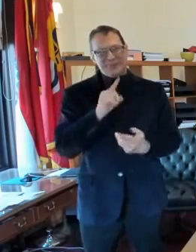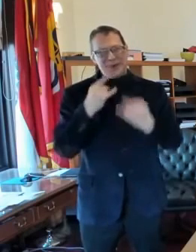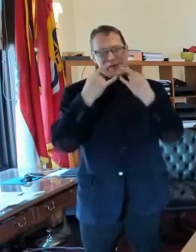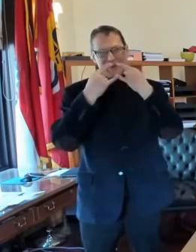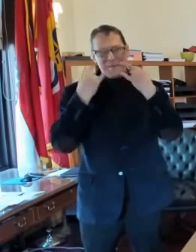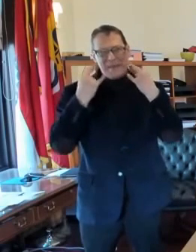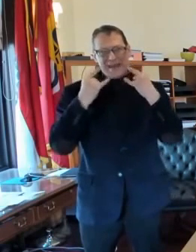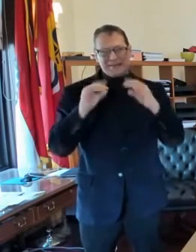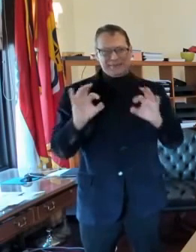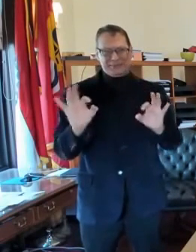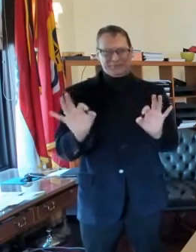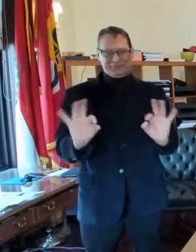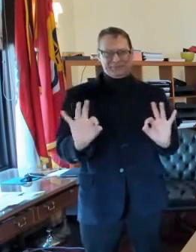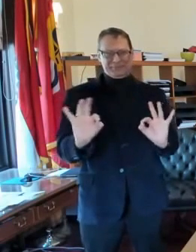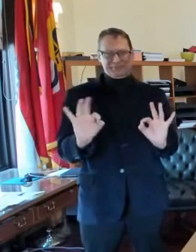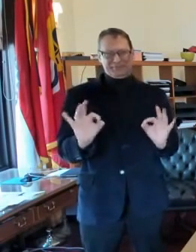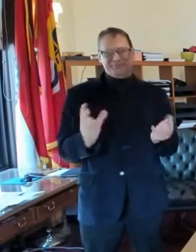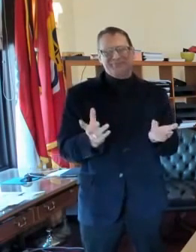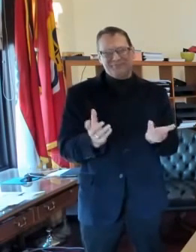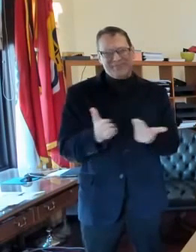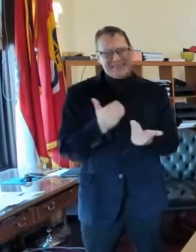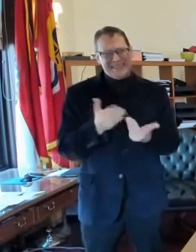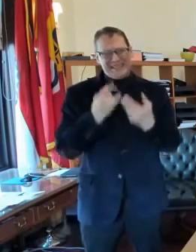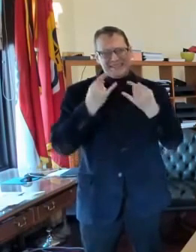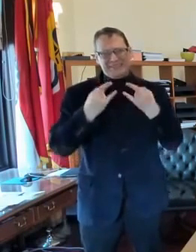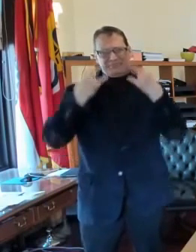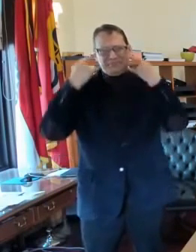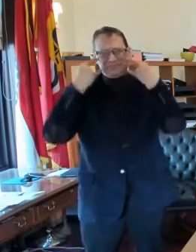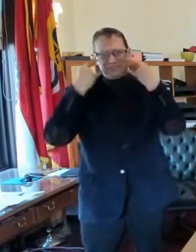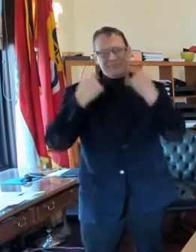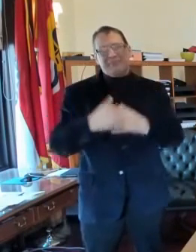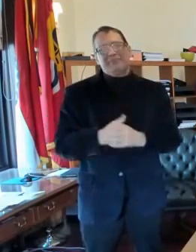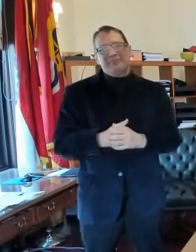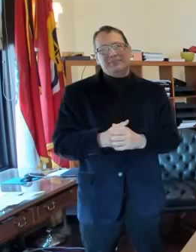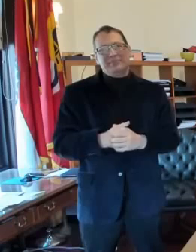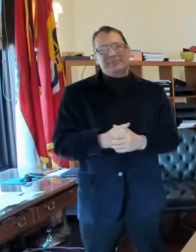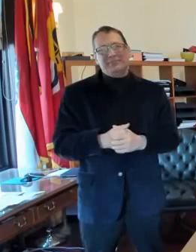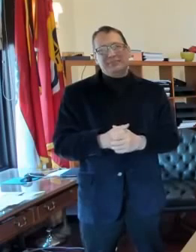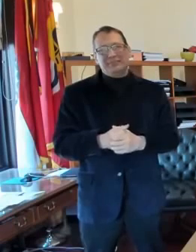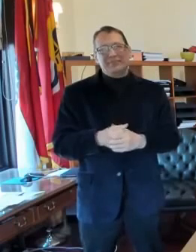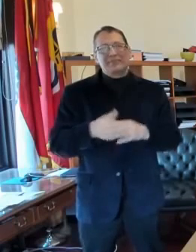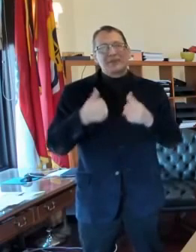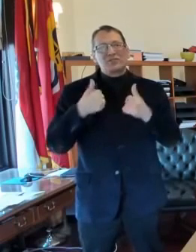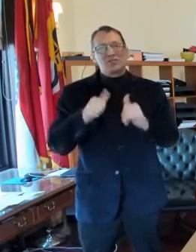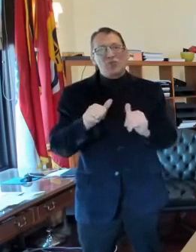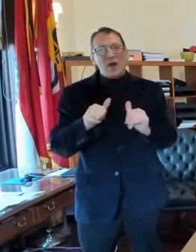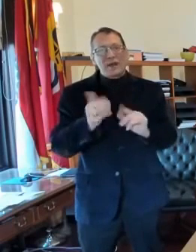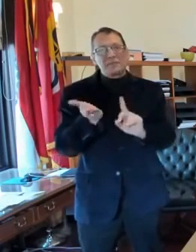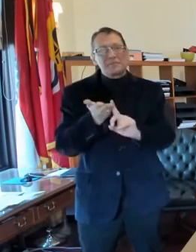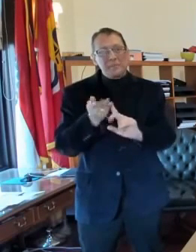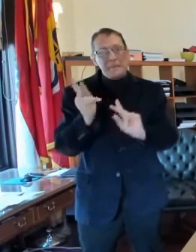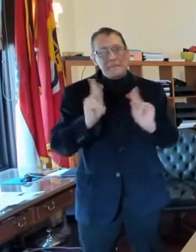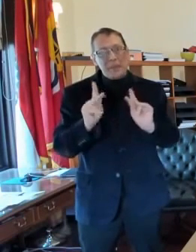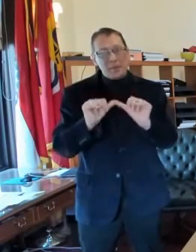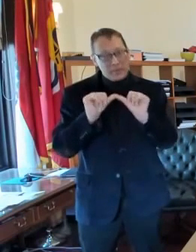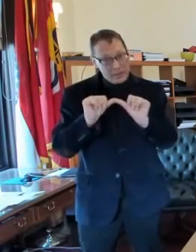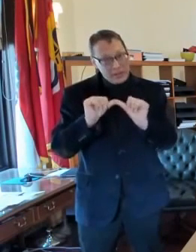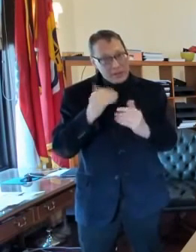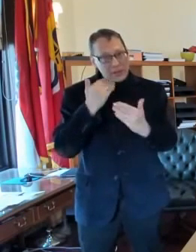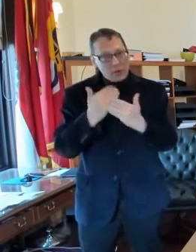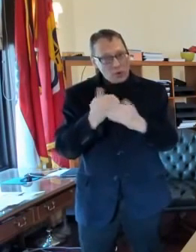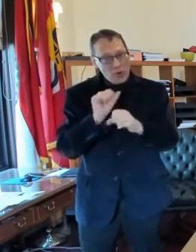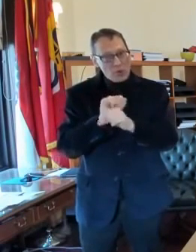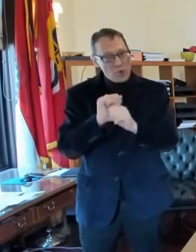deal to wear a mask. And so, you know, we're just trying to persuade people to keep up the good